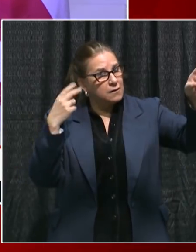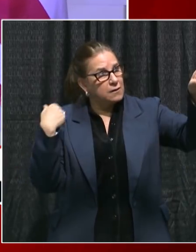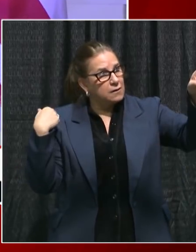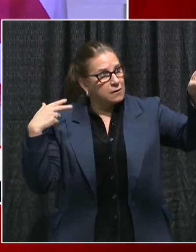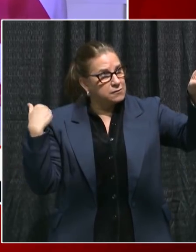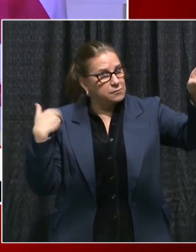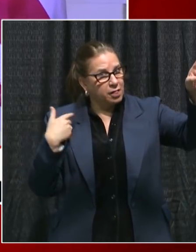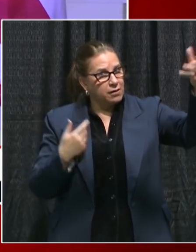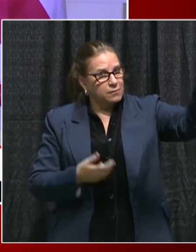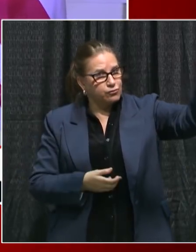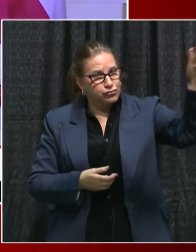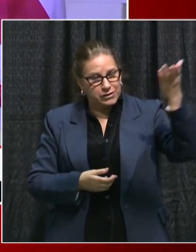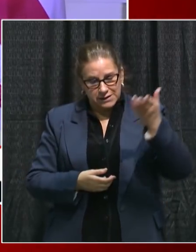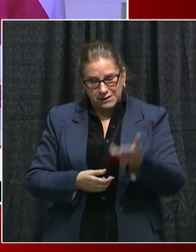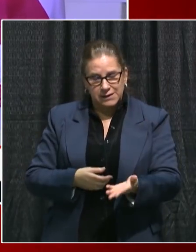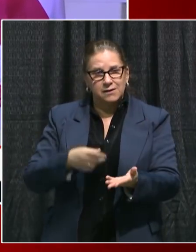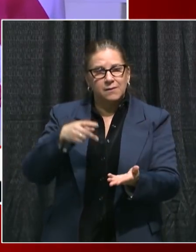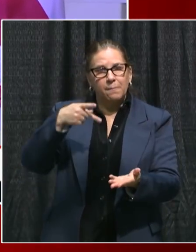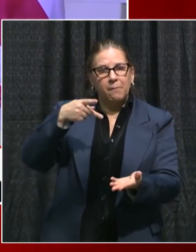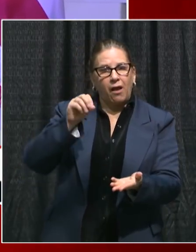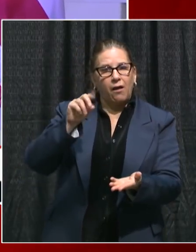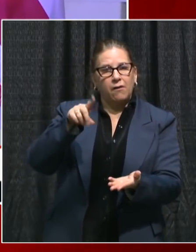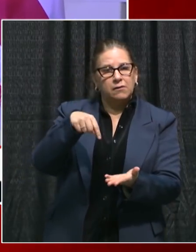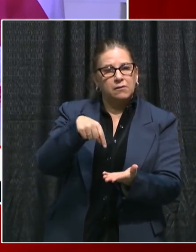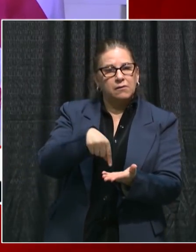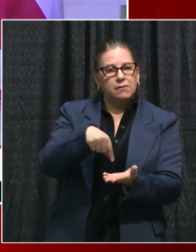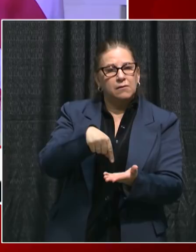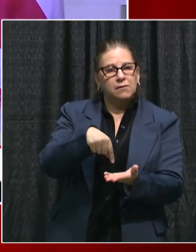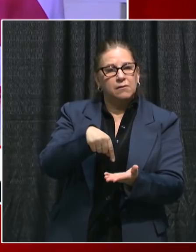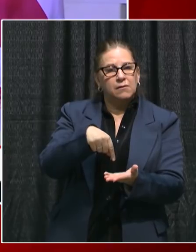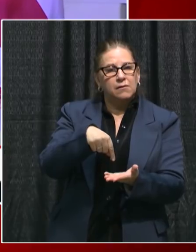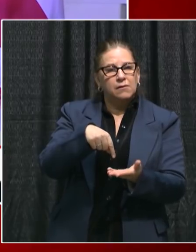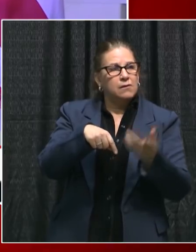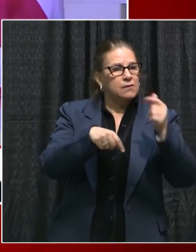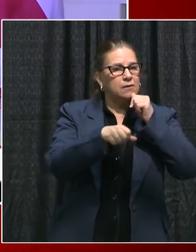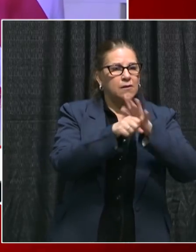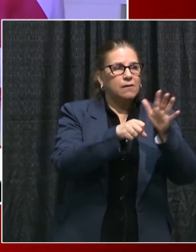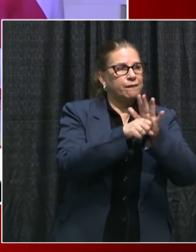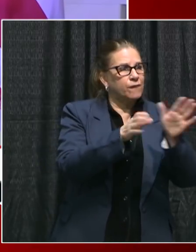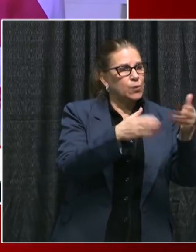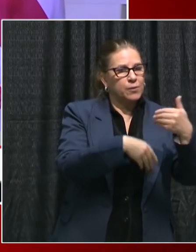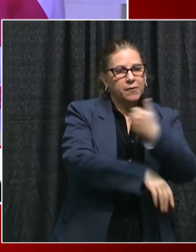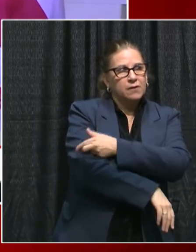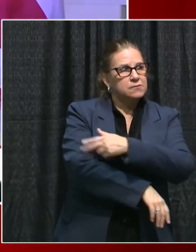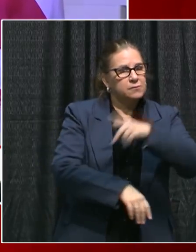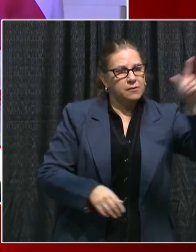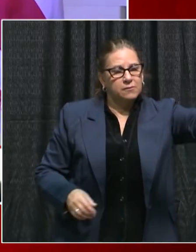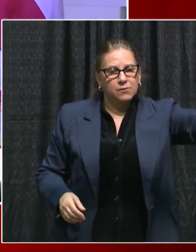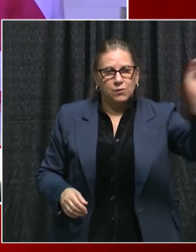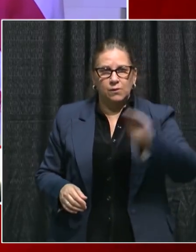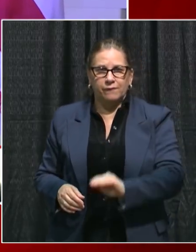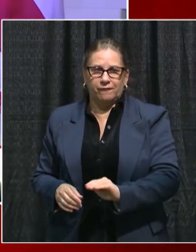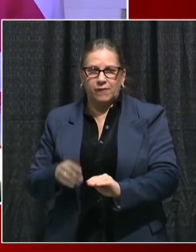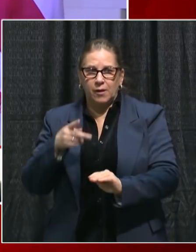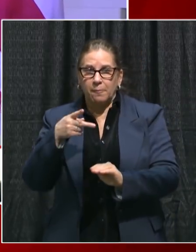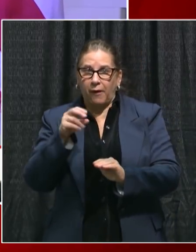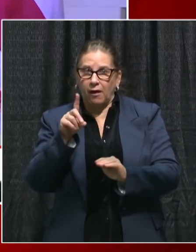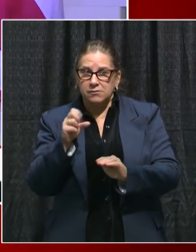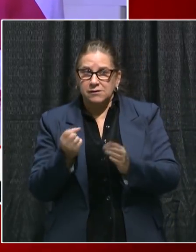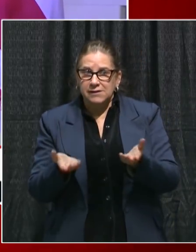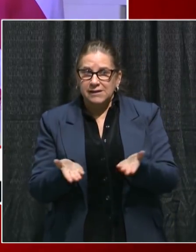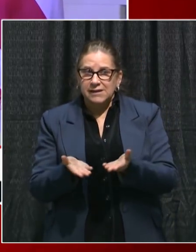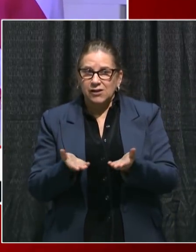have additional care that we wouldn't have the space for necessarily in the hospital. Those pods are connected to the hospital. They